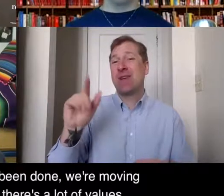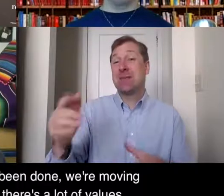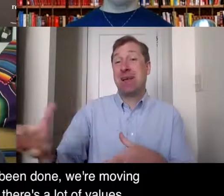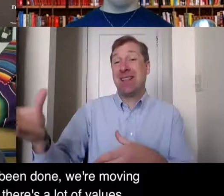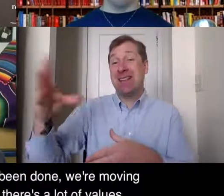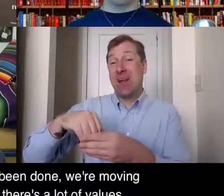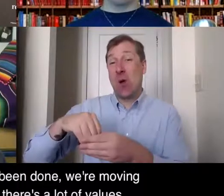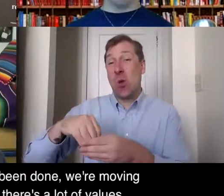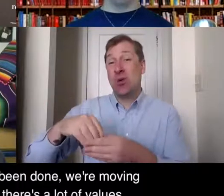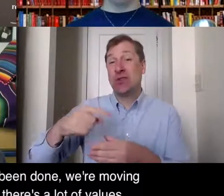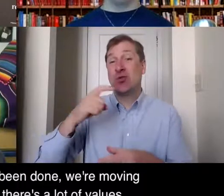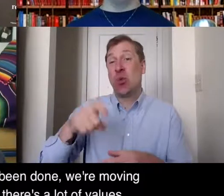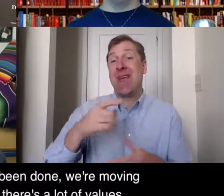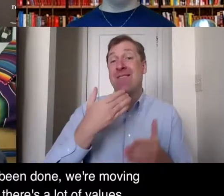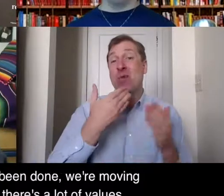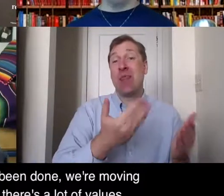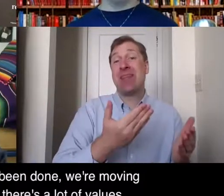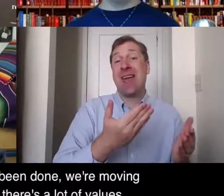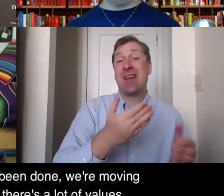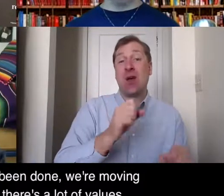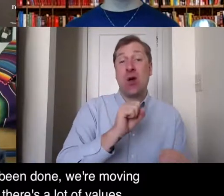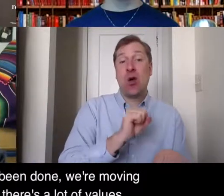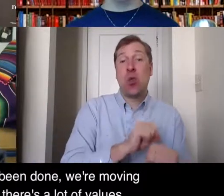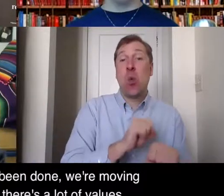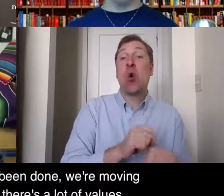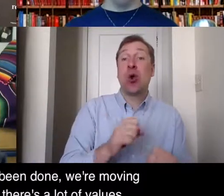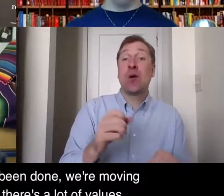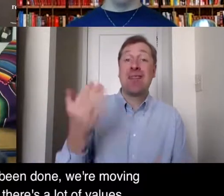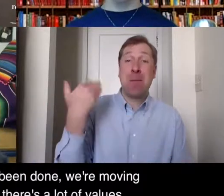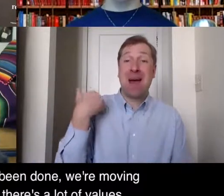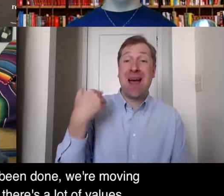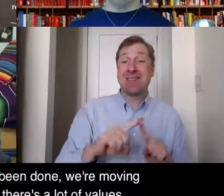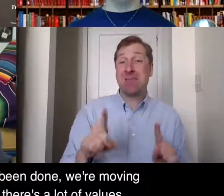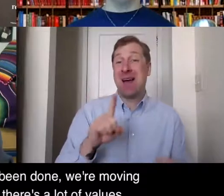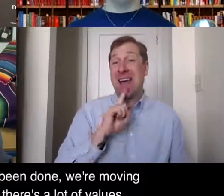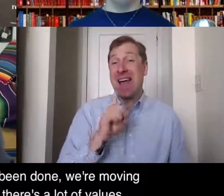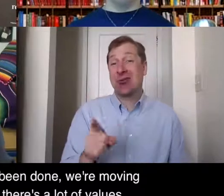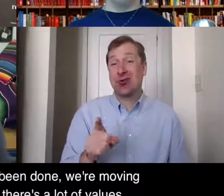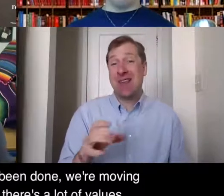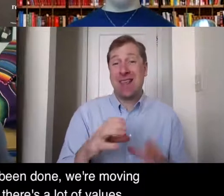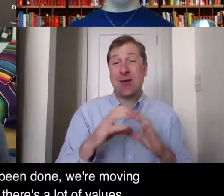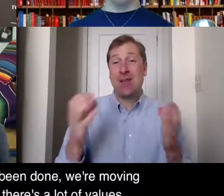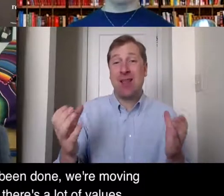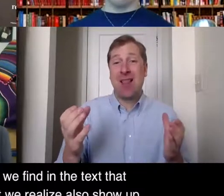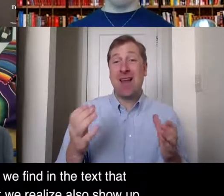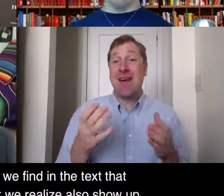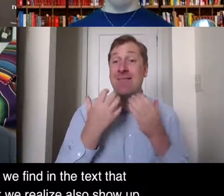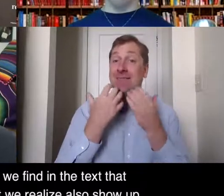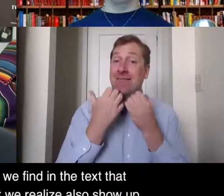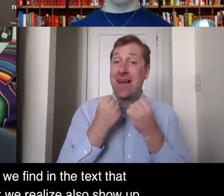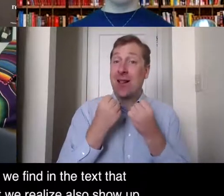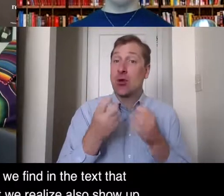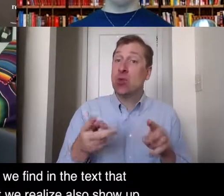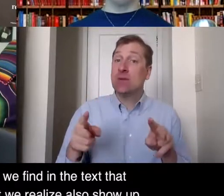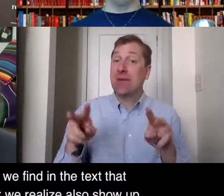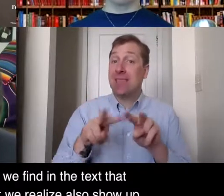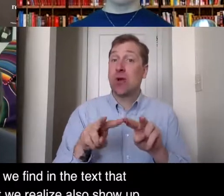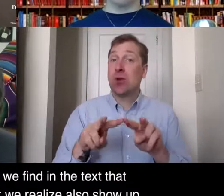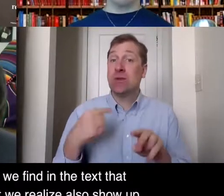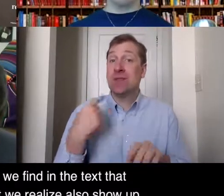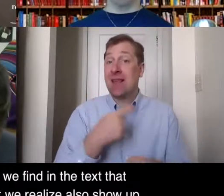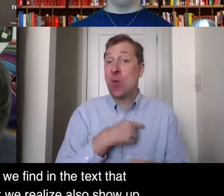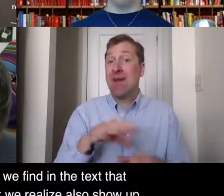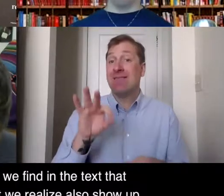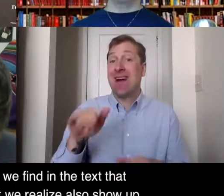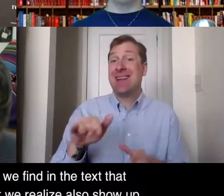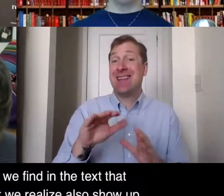often think the work has been done, we're moving on, but actually there's a lot of values that we hold, that we find in the text